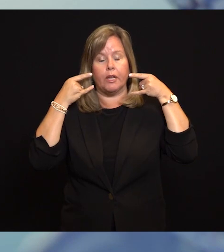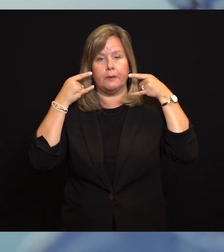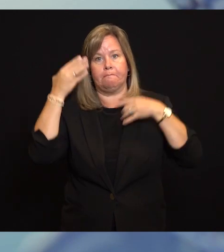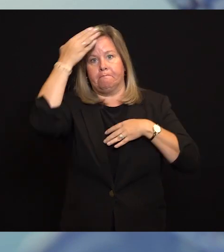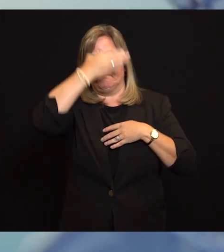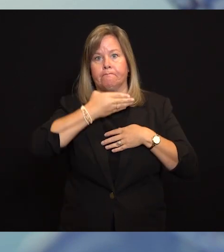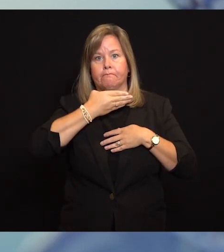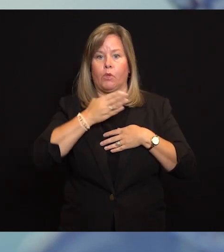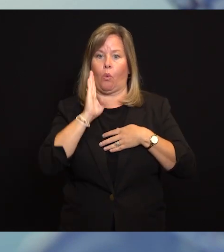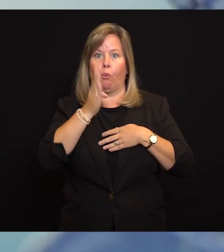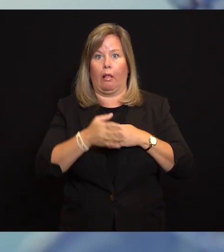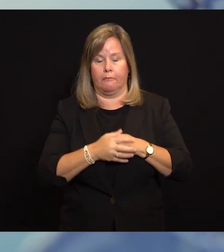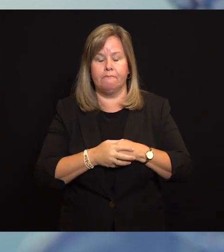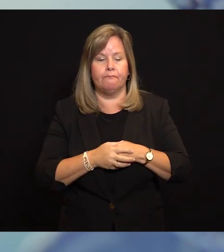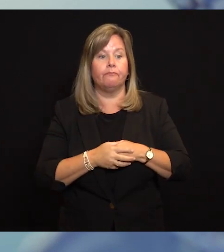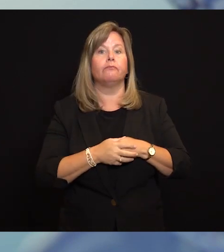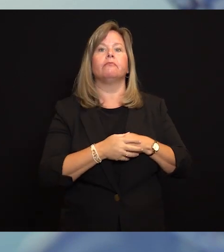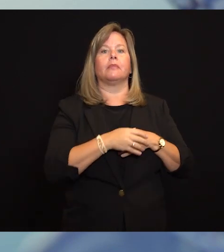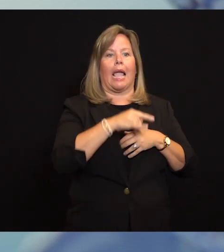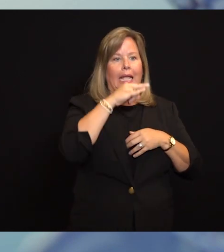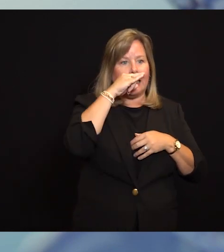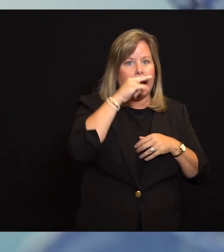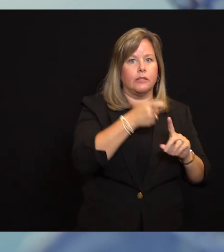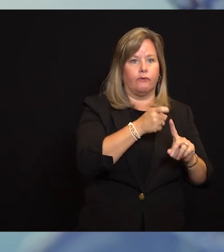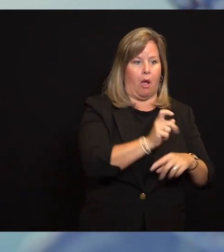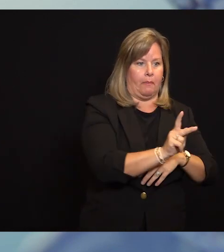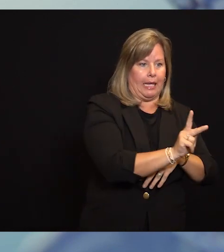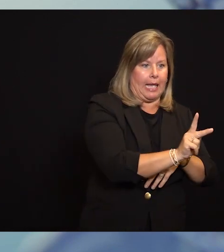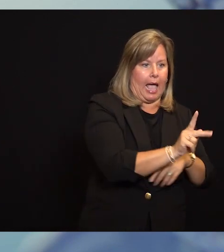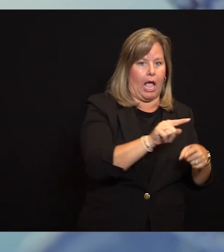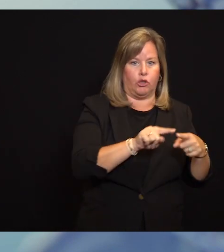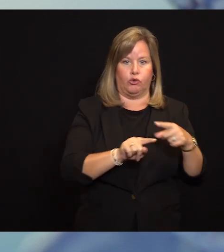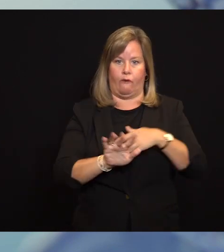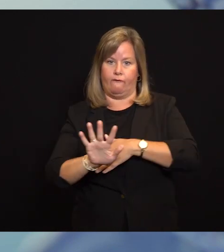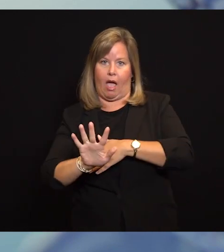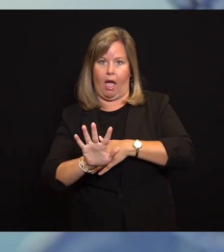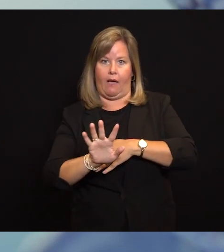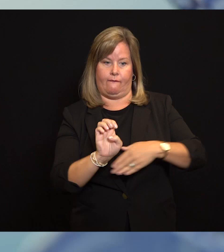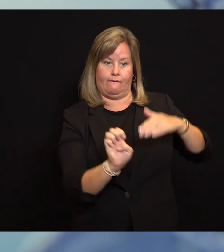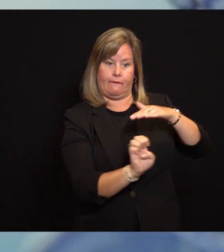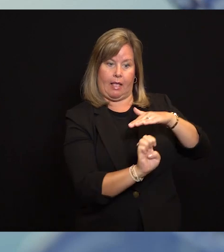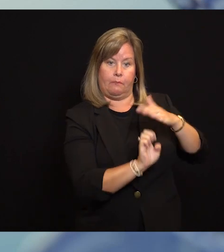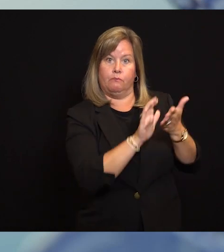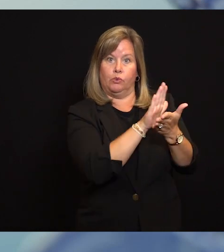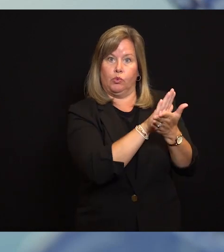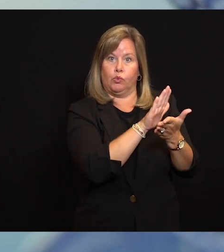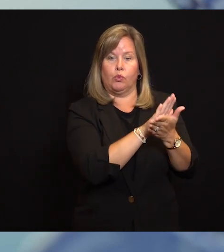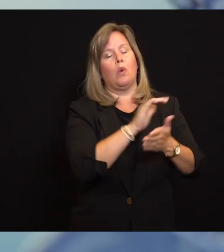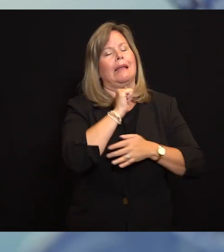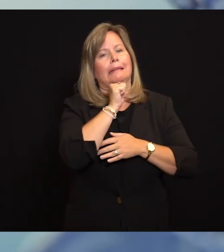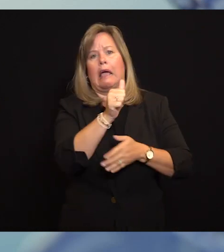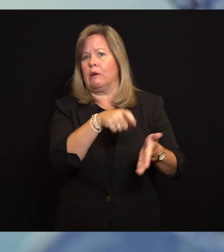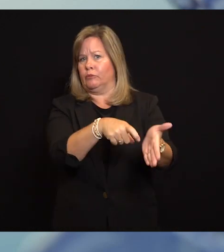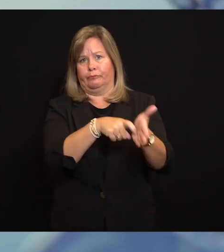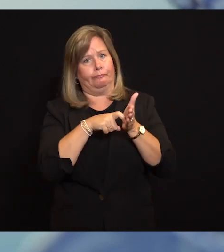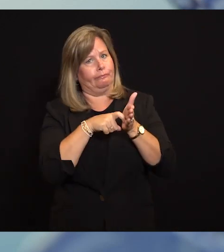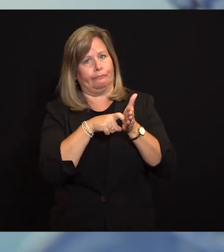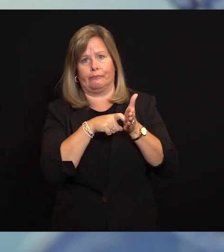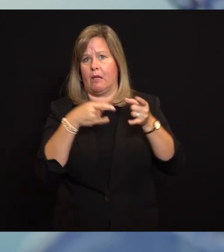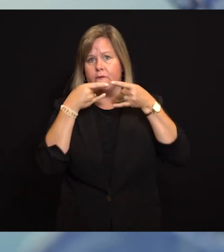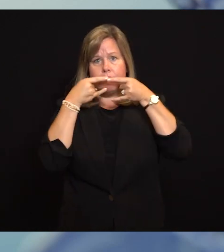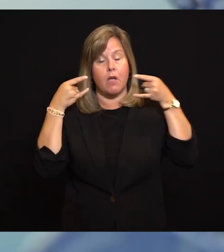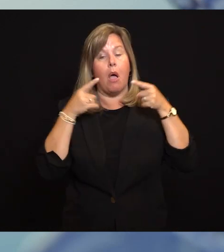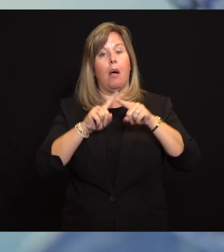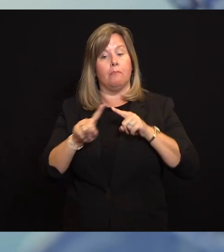in K through 5 are not required to wear a facial covering. However, it is our recommendation that they should